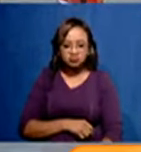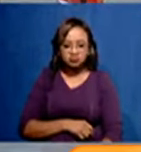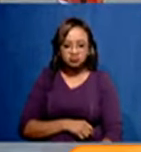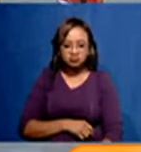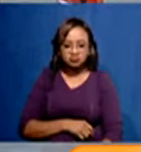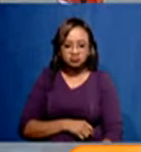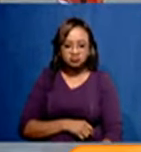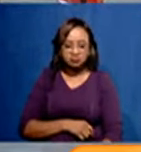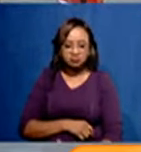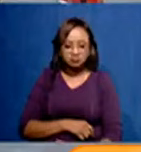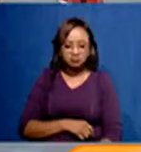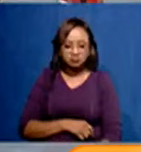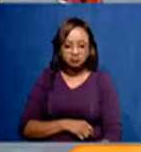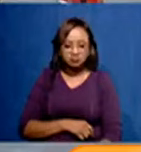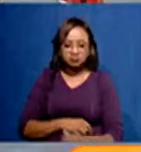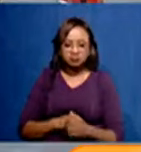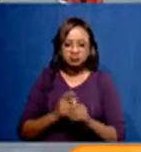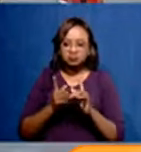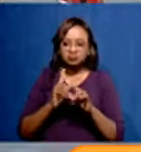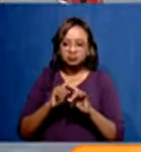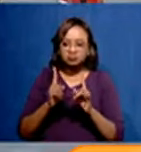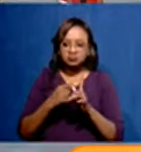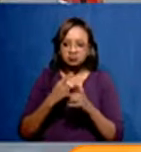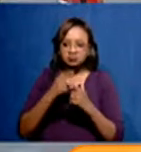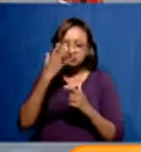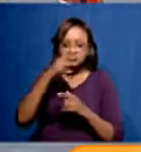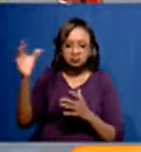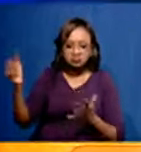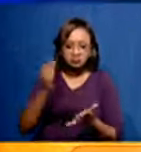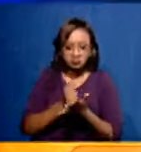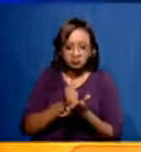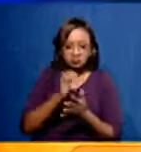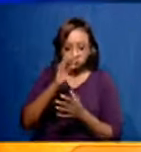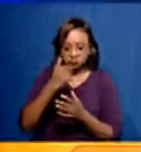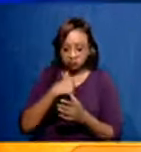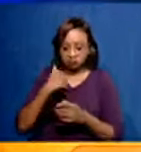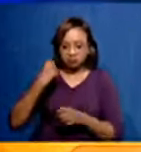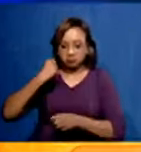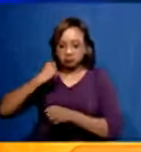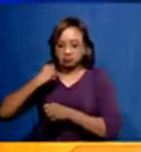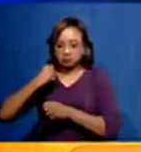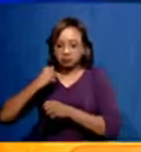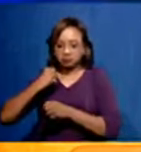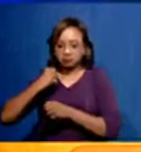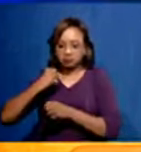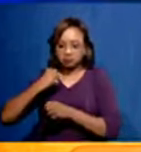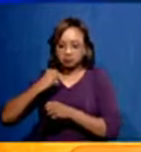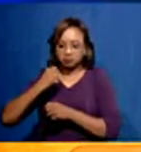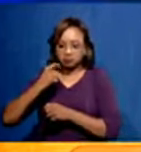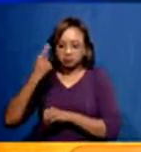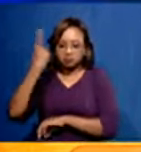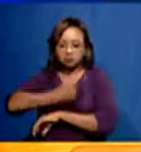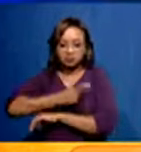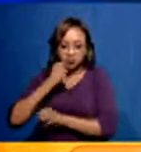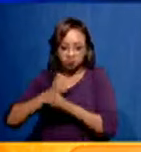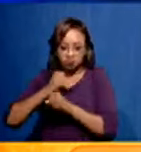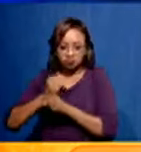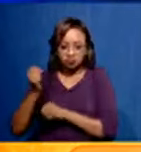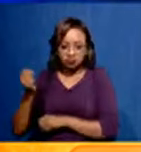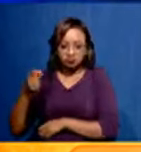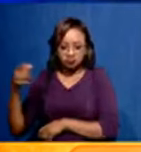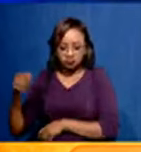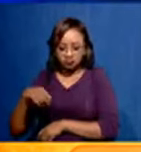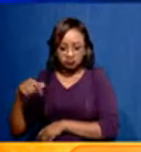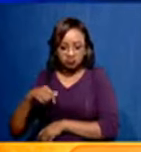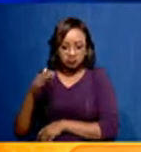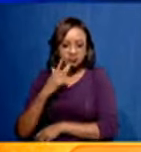you? Well, let's be more precise, Jay. I have a paid day job and I have an unpaid chancellor's job.